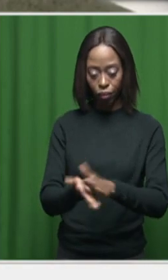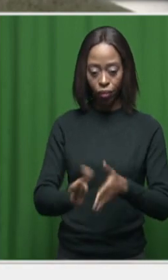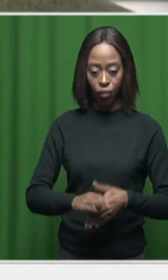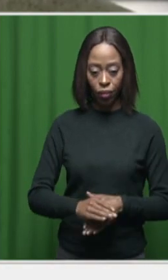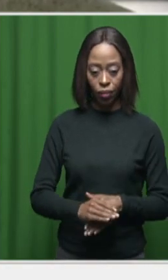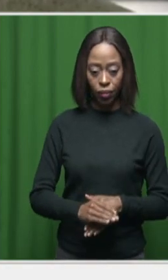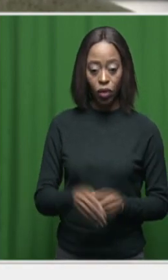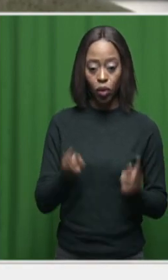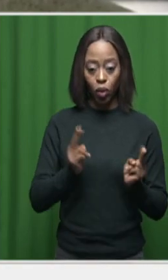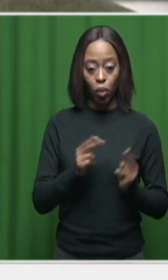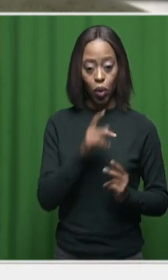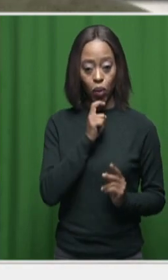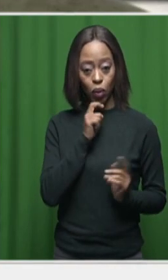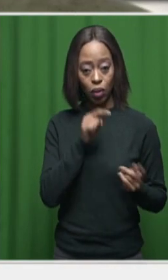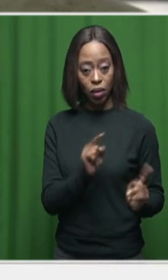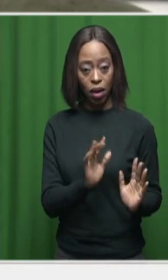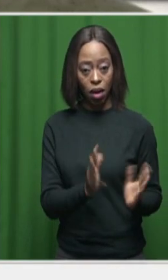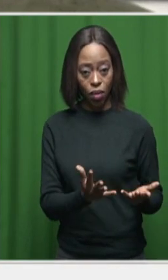Normally we do this with